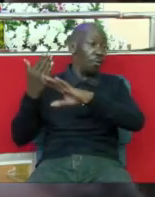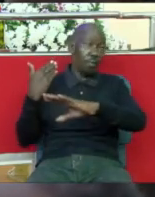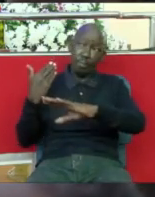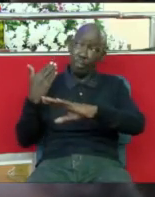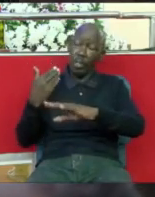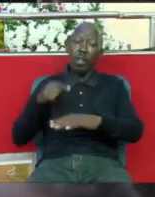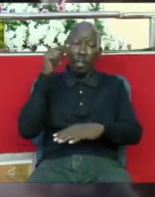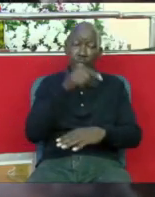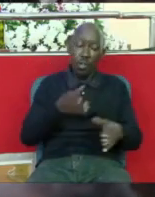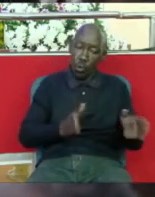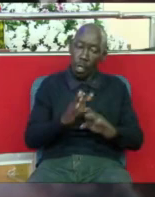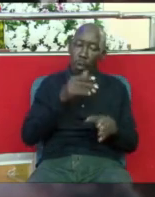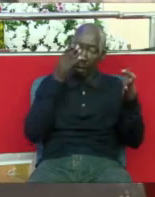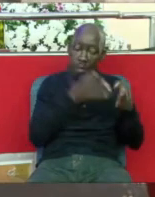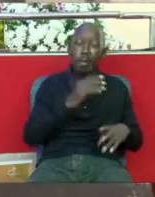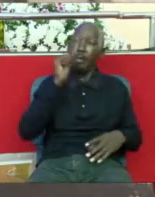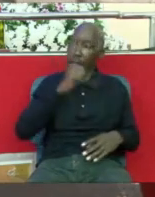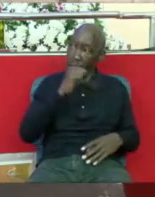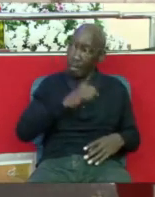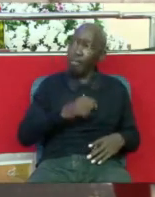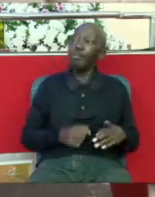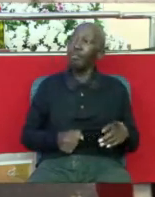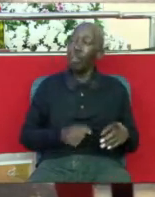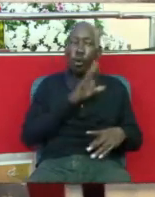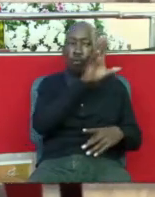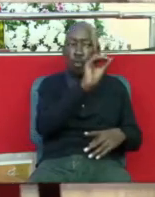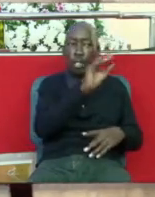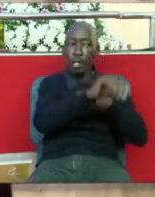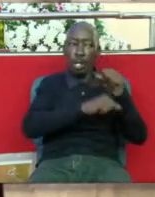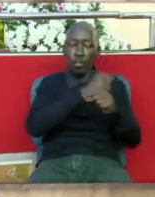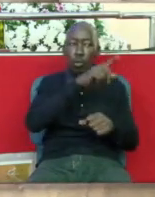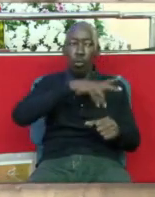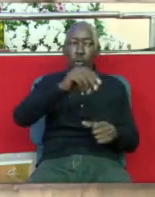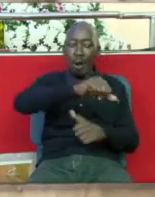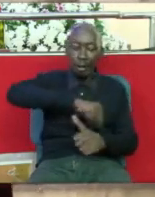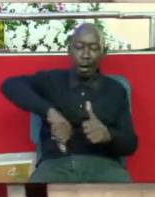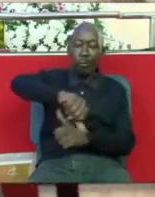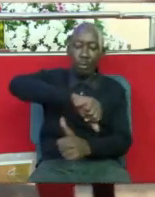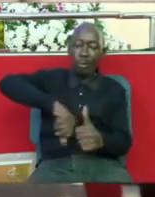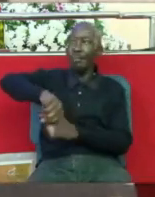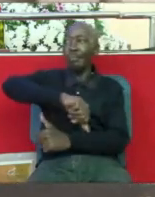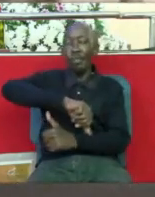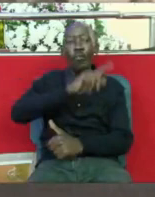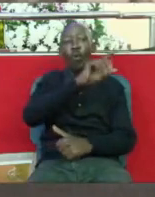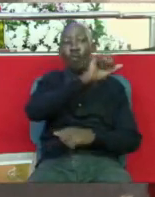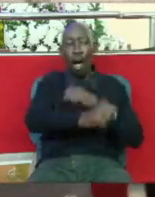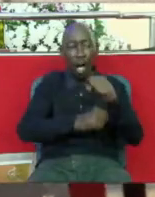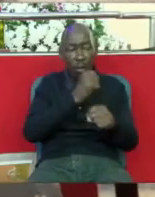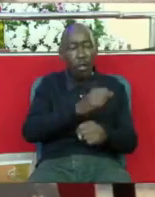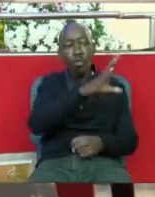awali. This way you have been here. Here yes. Hii umepitia. For 40 years you've been going round. Miaka 40 For 5 years you've been